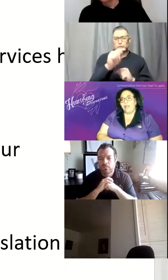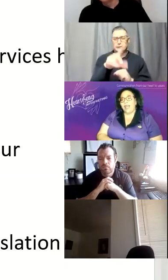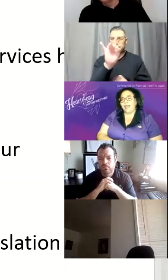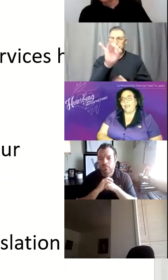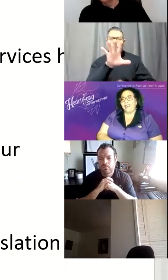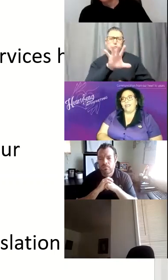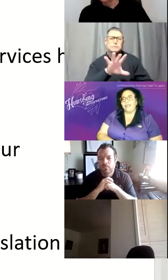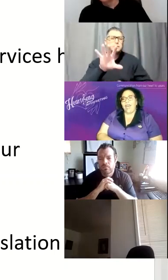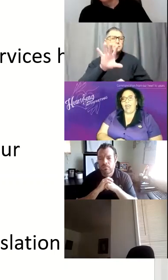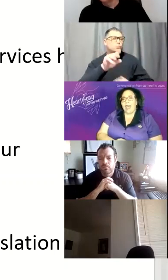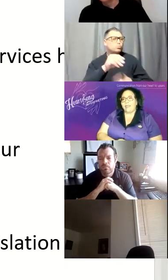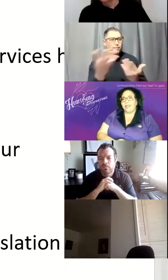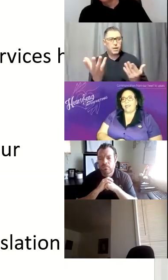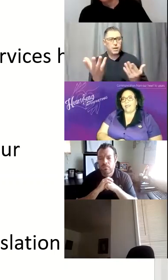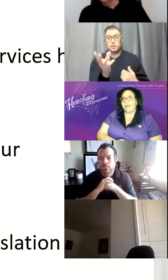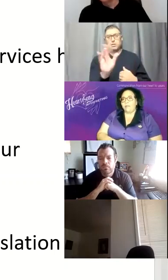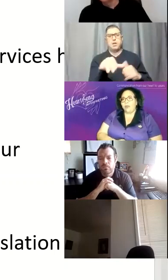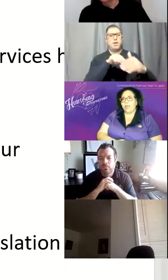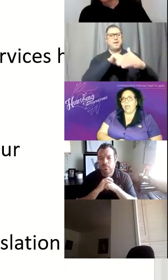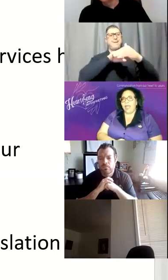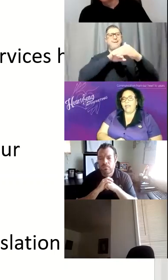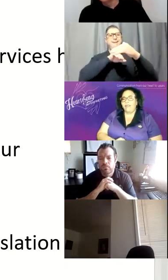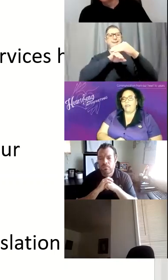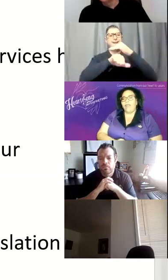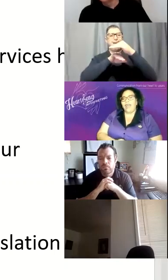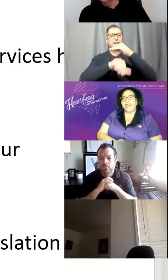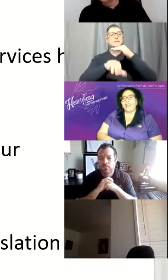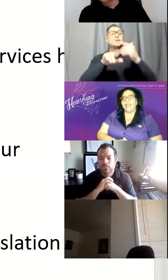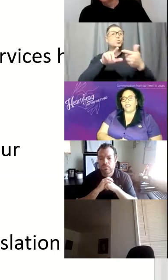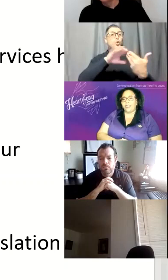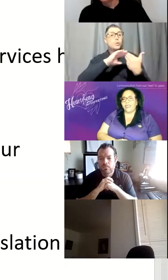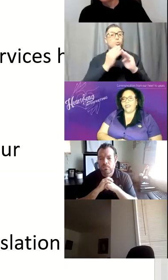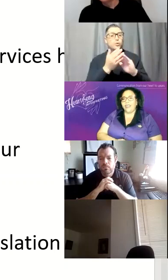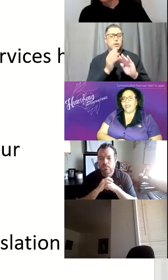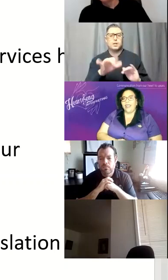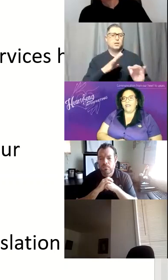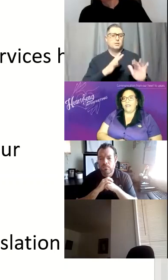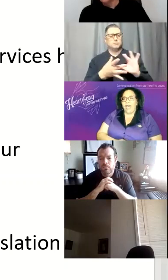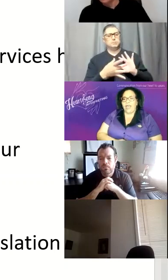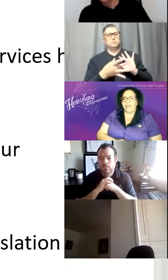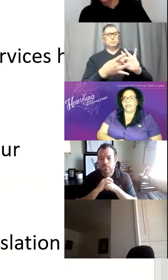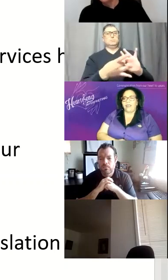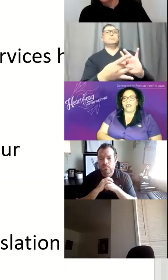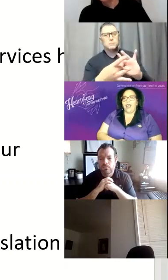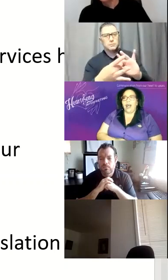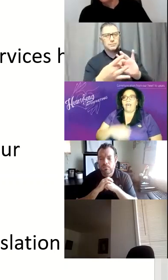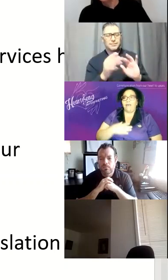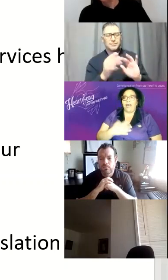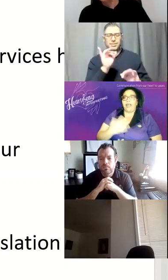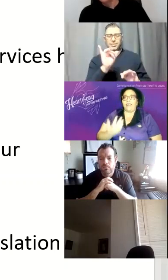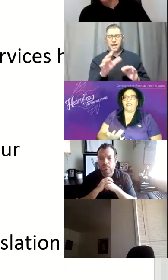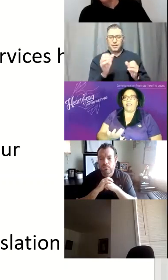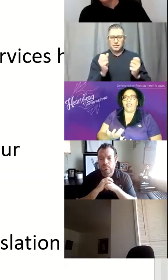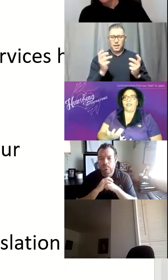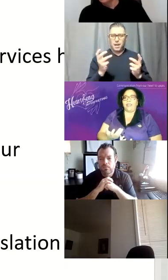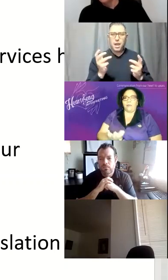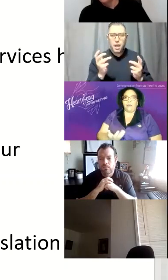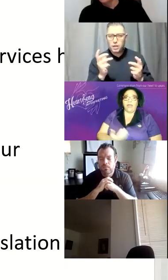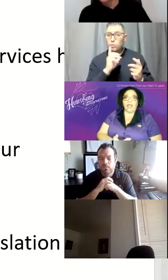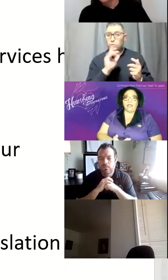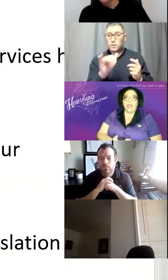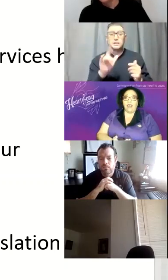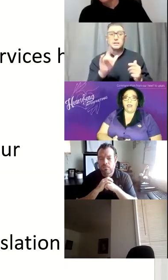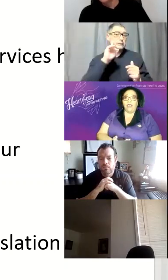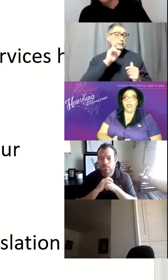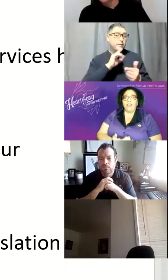to provide that access to the community and that connection that I find that the deaf